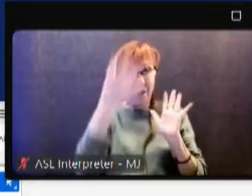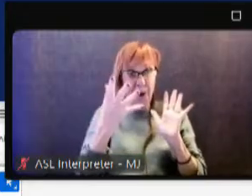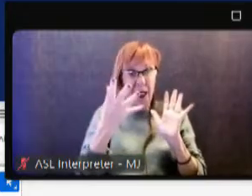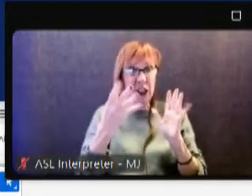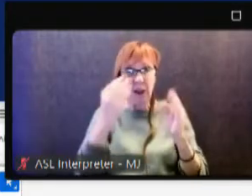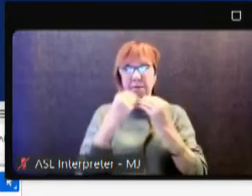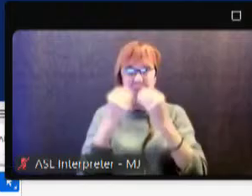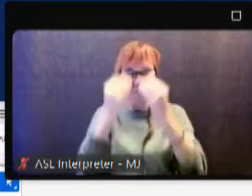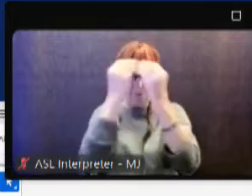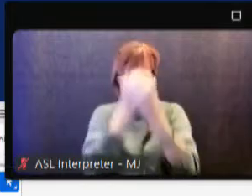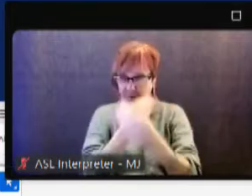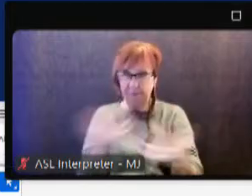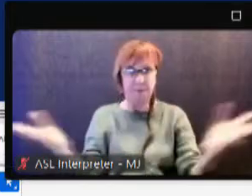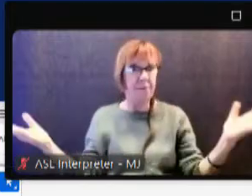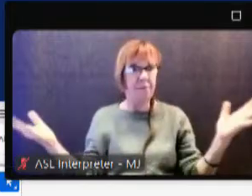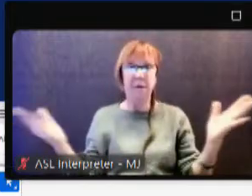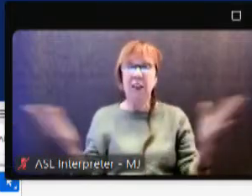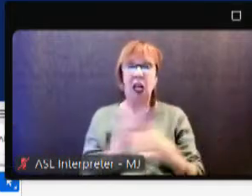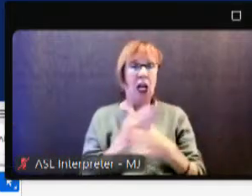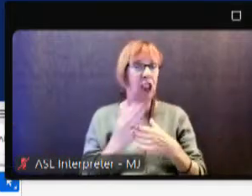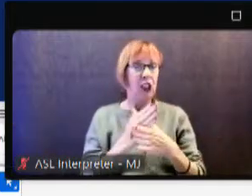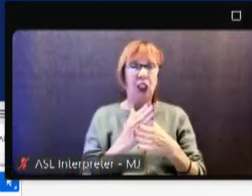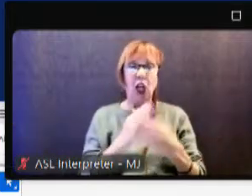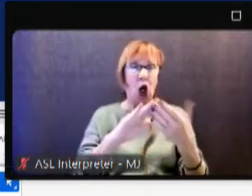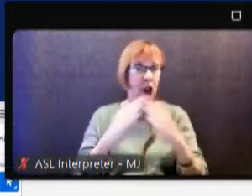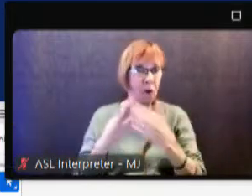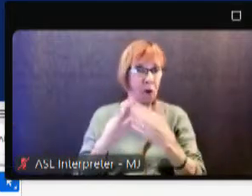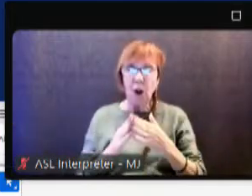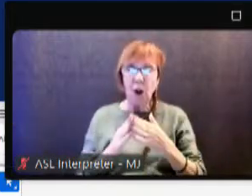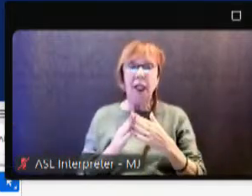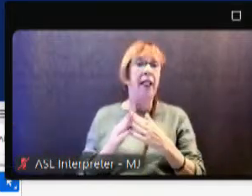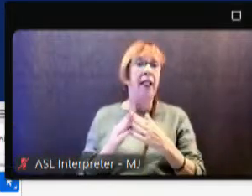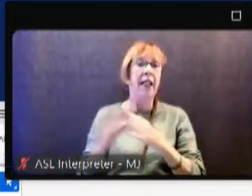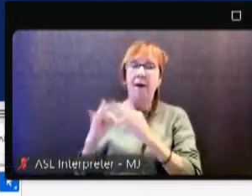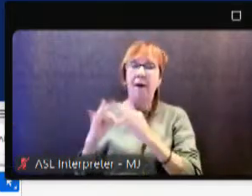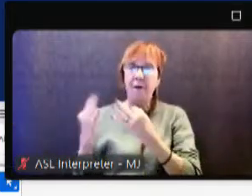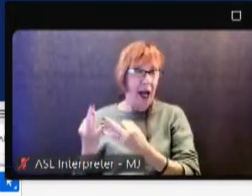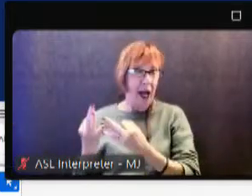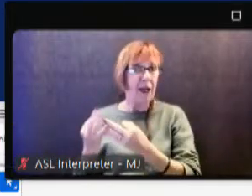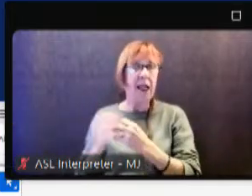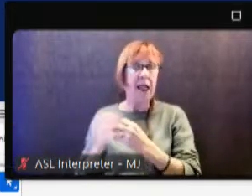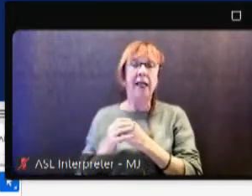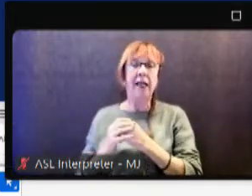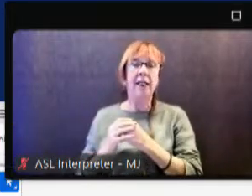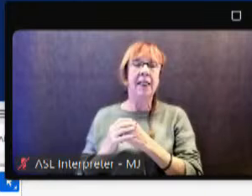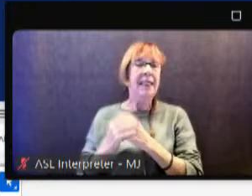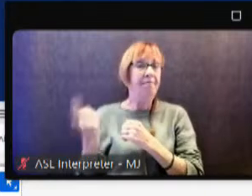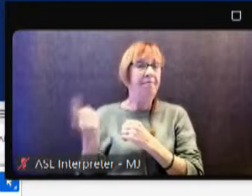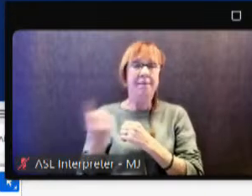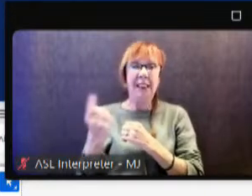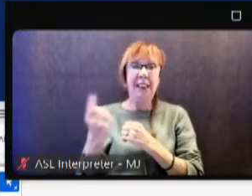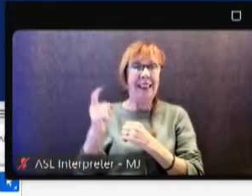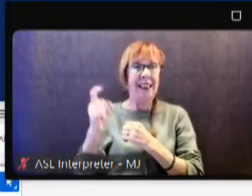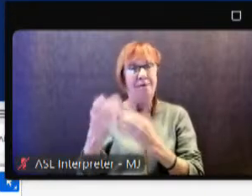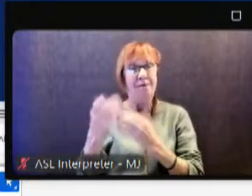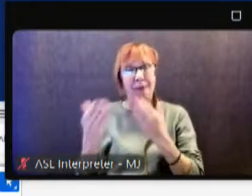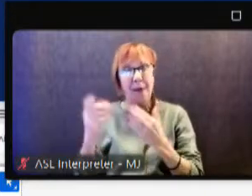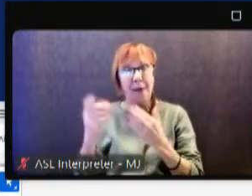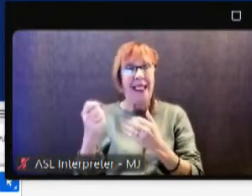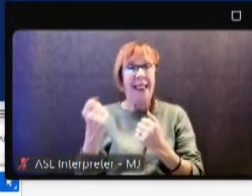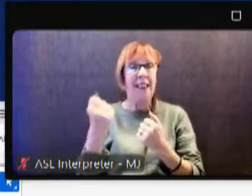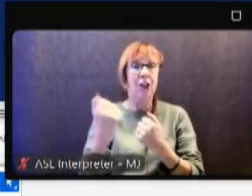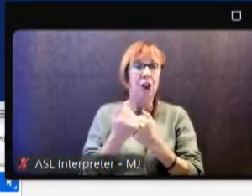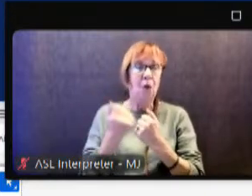community or family members or caregivers that you may know that need support with this